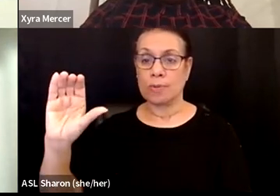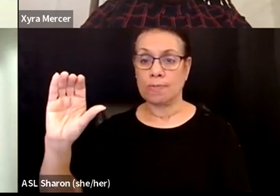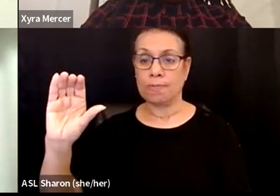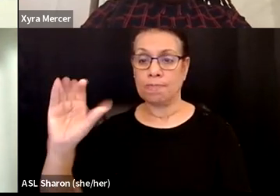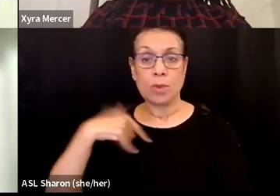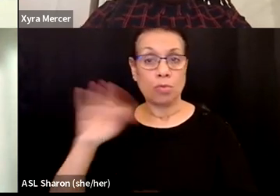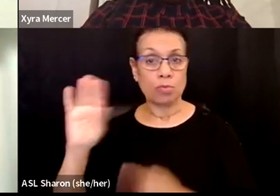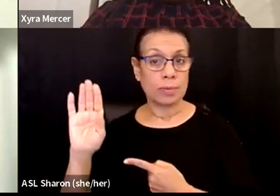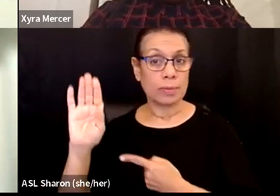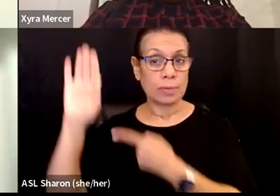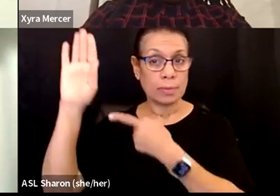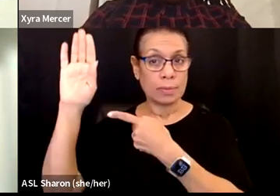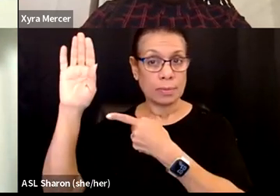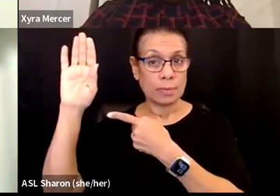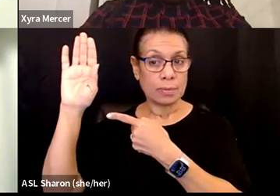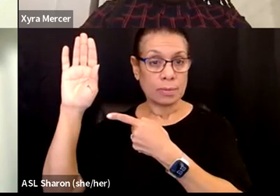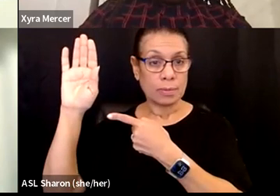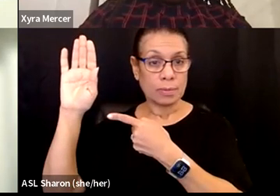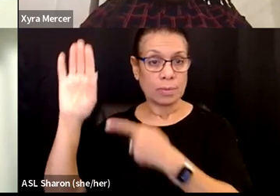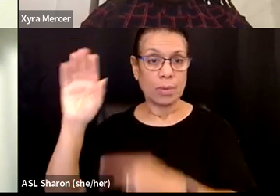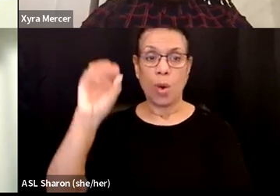zoom oneida